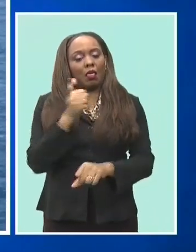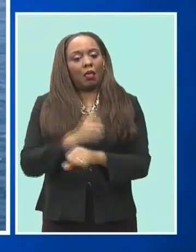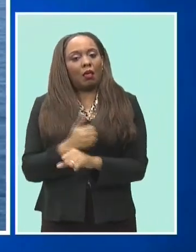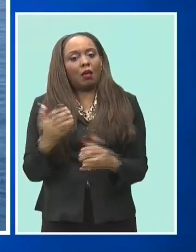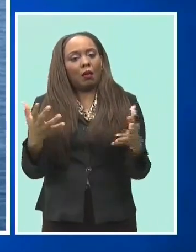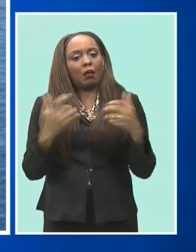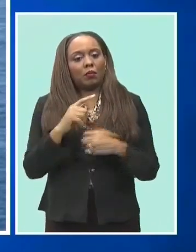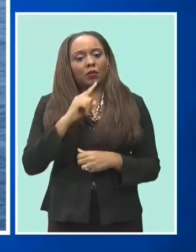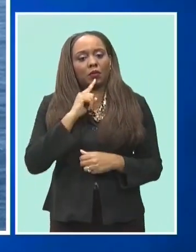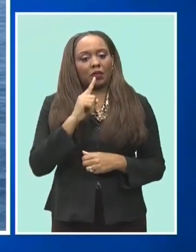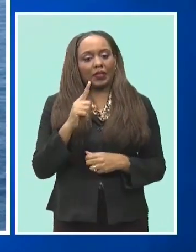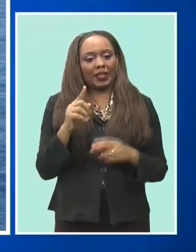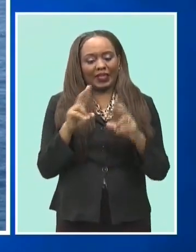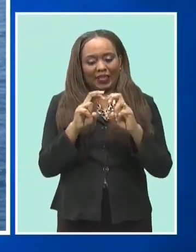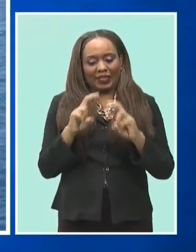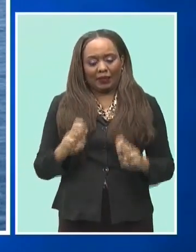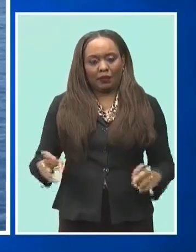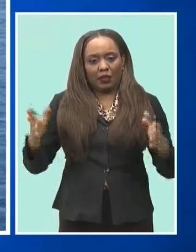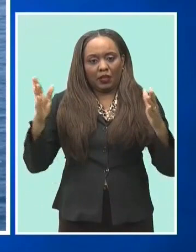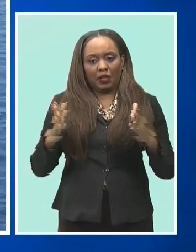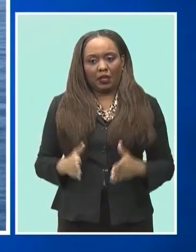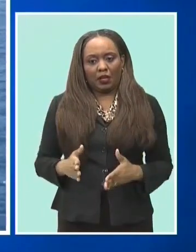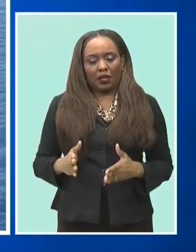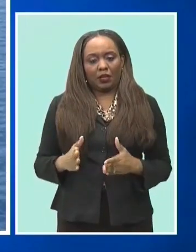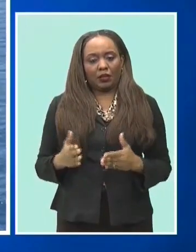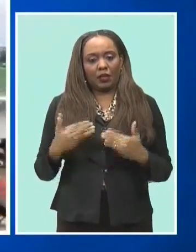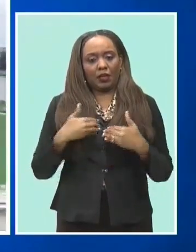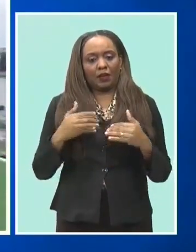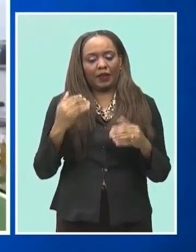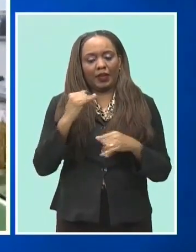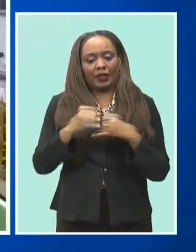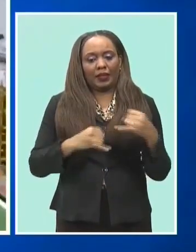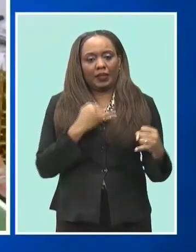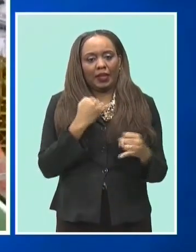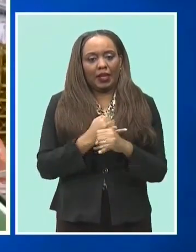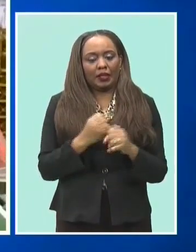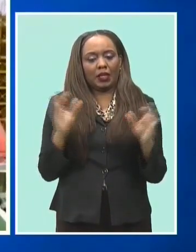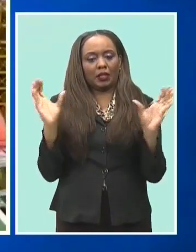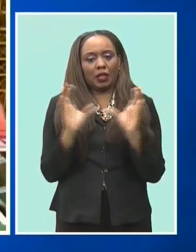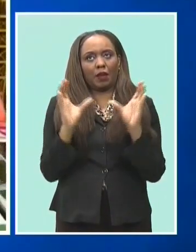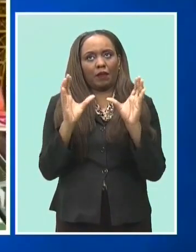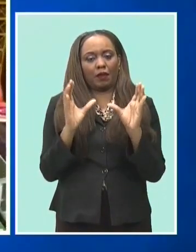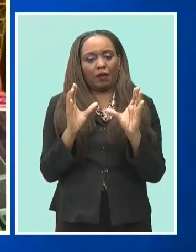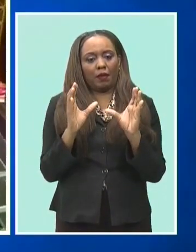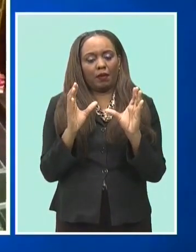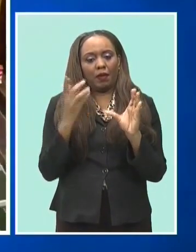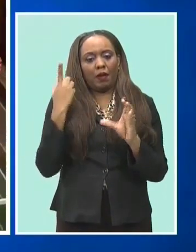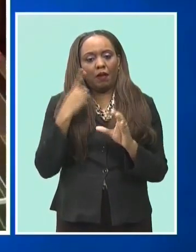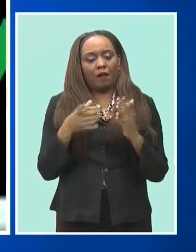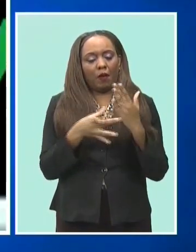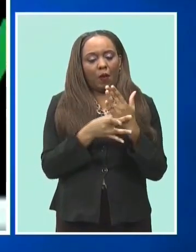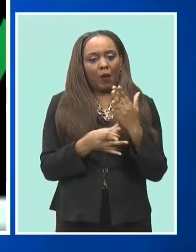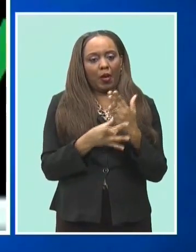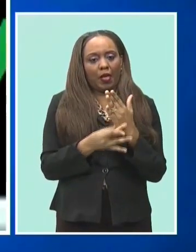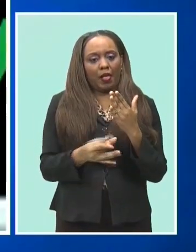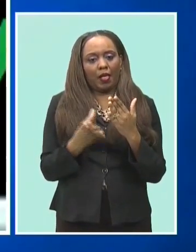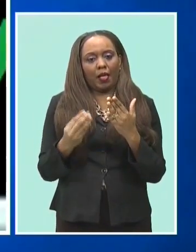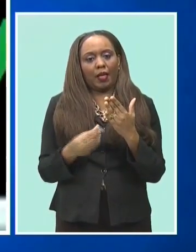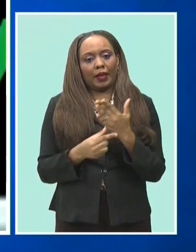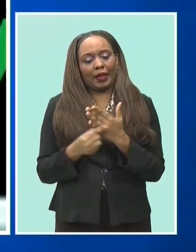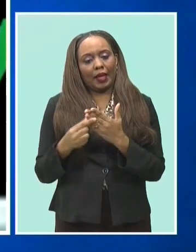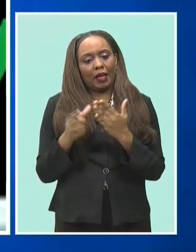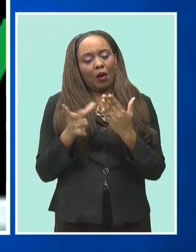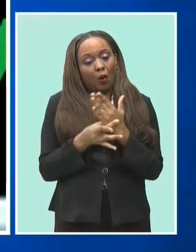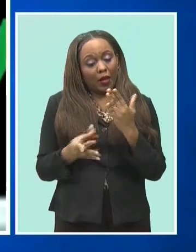ensure that its inspectors are internationally certified to match the demands of the oil and gas sector. Speaking on NCN's